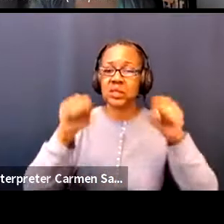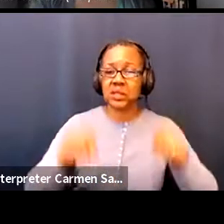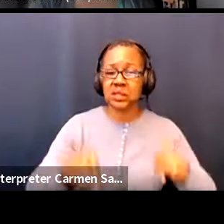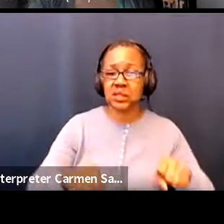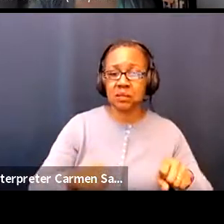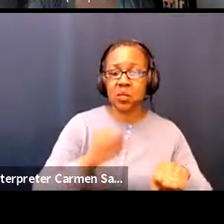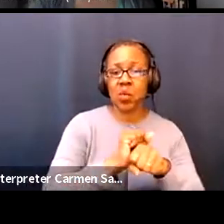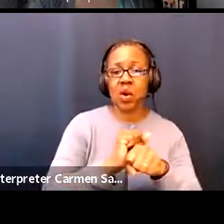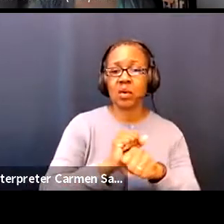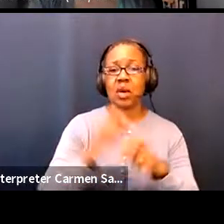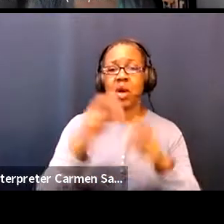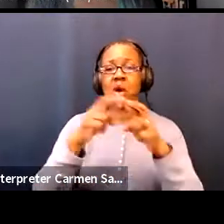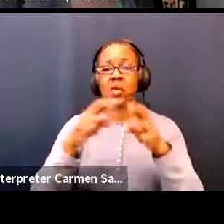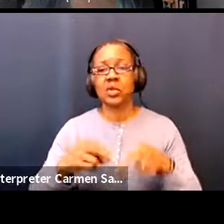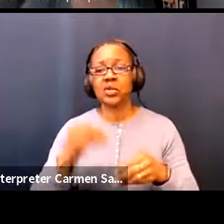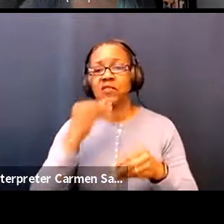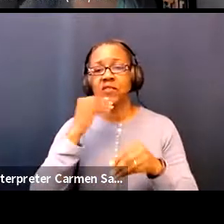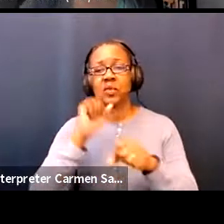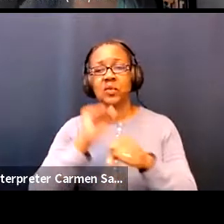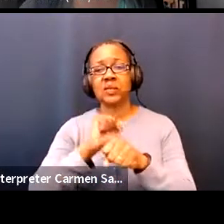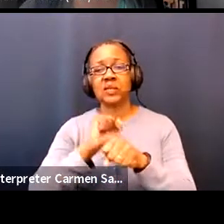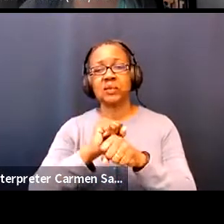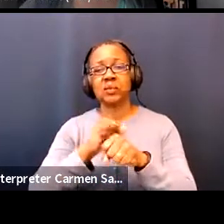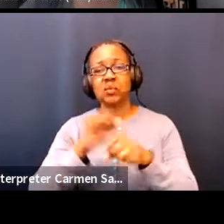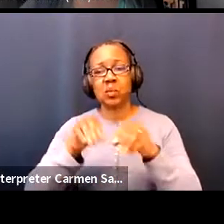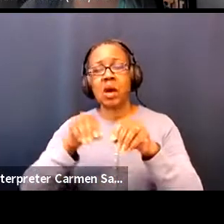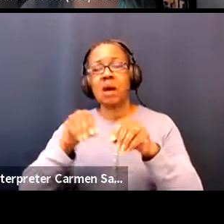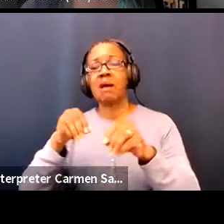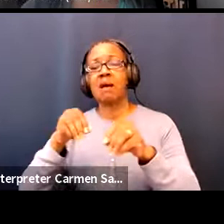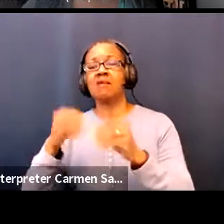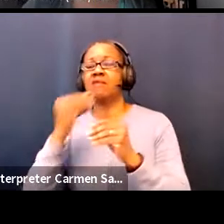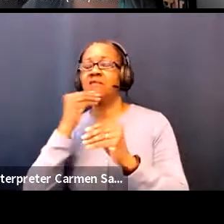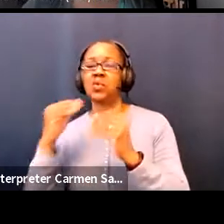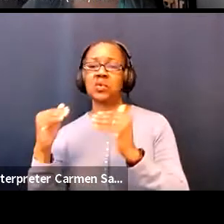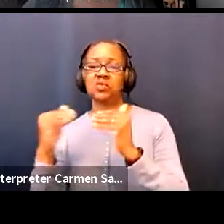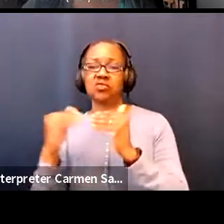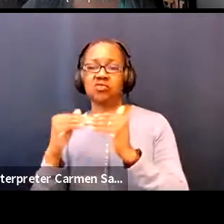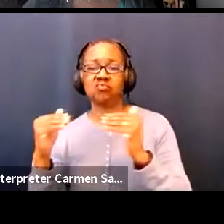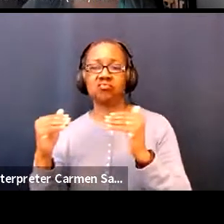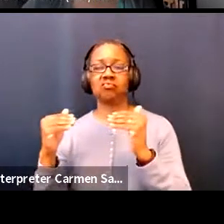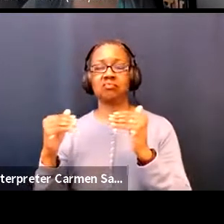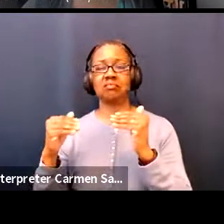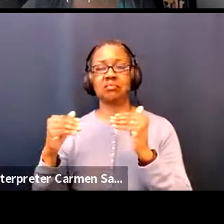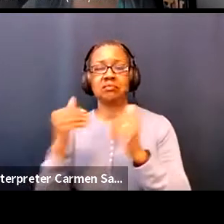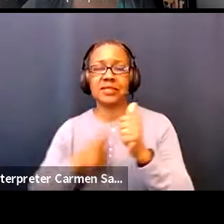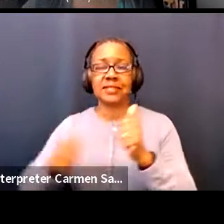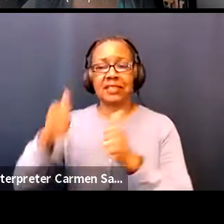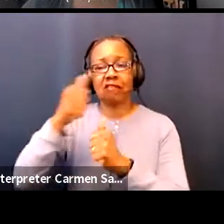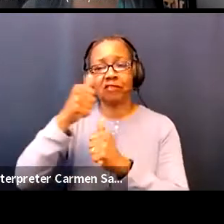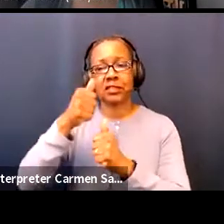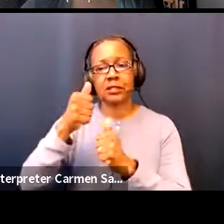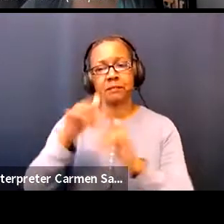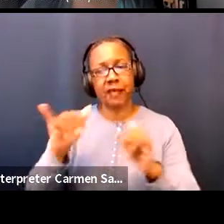food systems work, food access work, food justice work, food sovereignty work, and so forth.